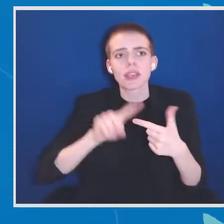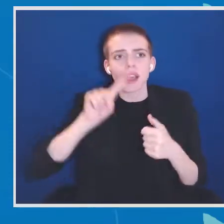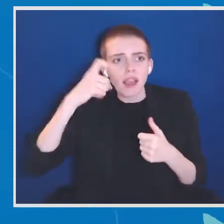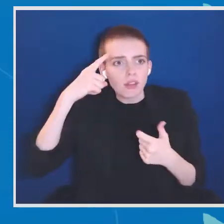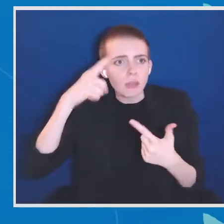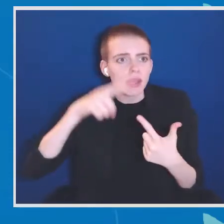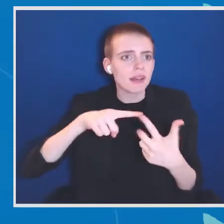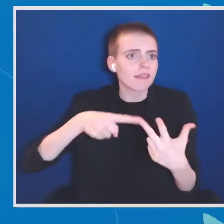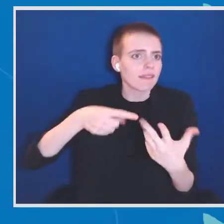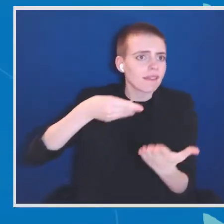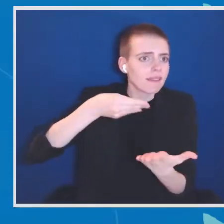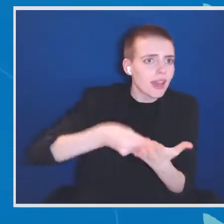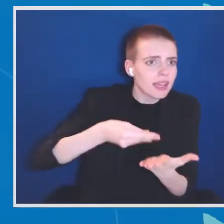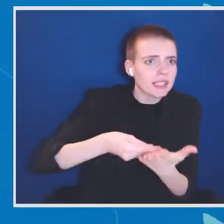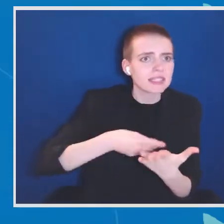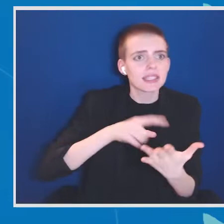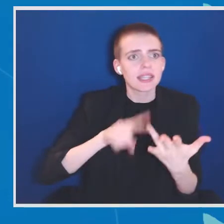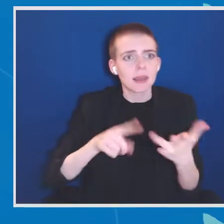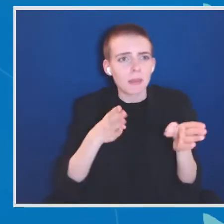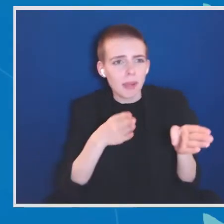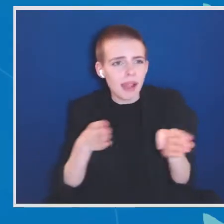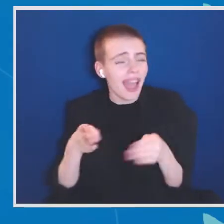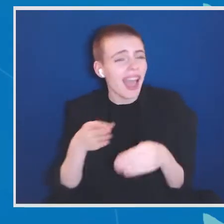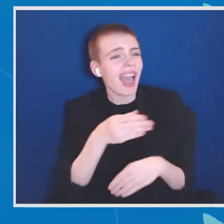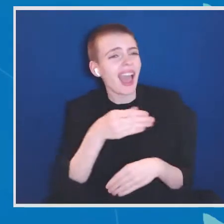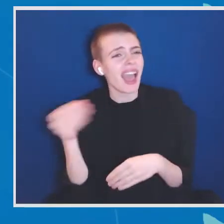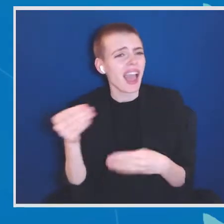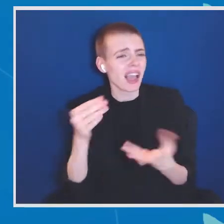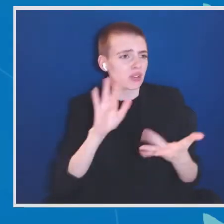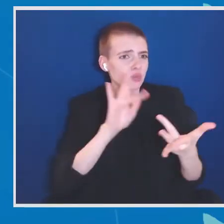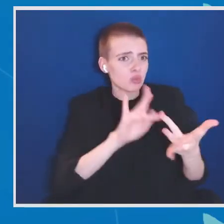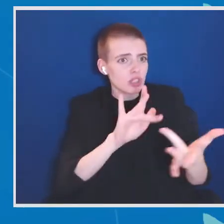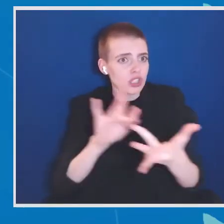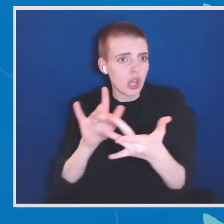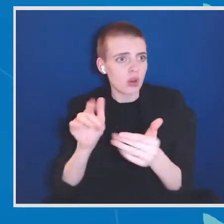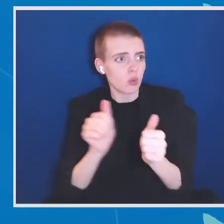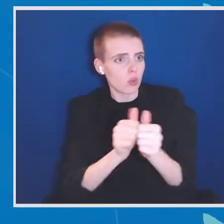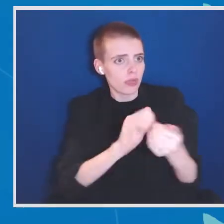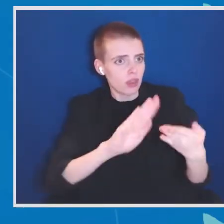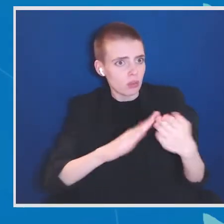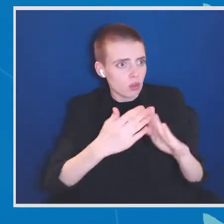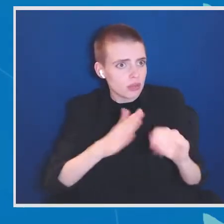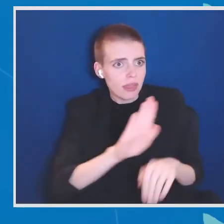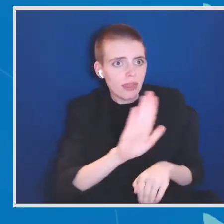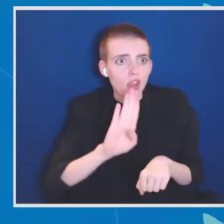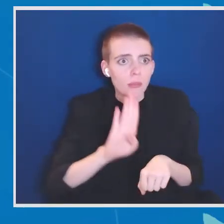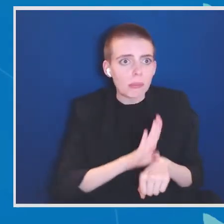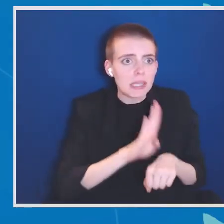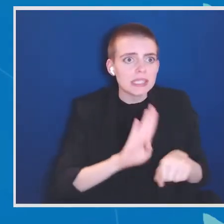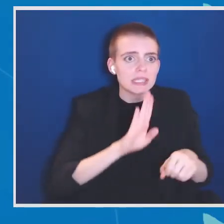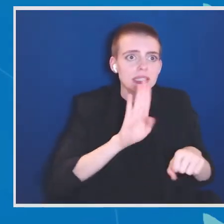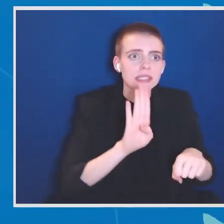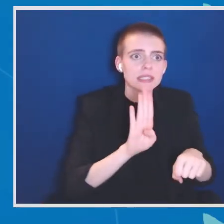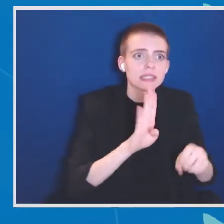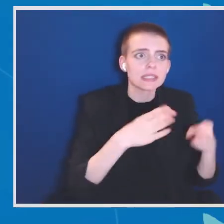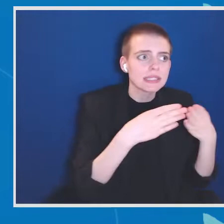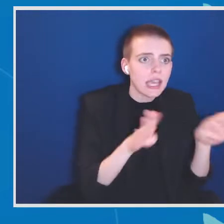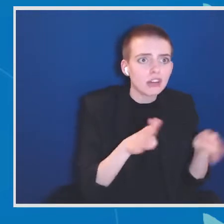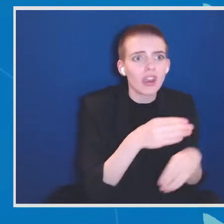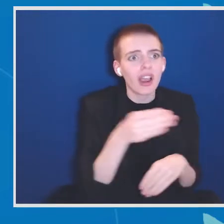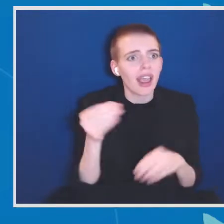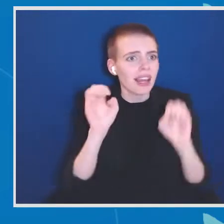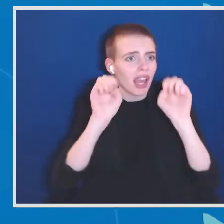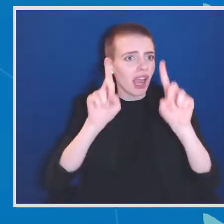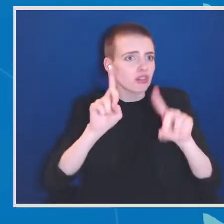the communities and working with their citizens, their business sector, as well as the educational sector. And all